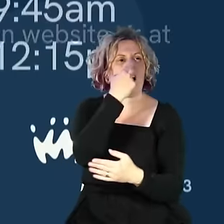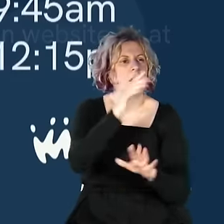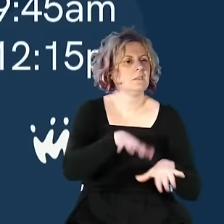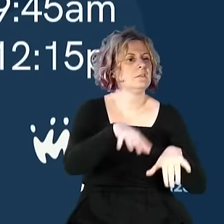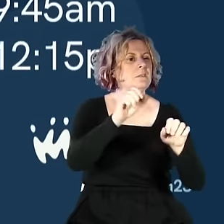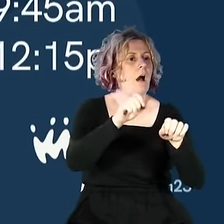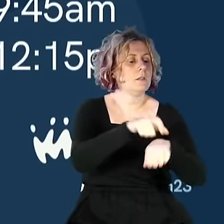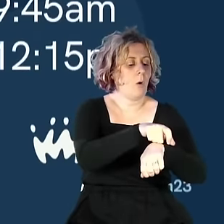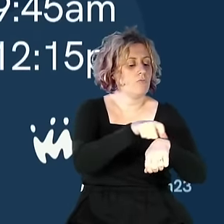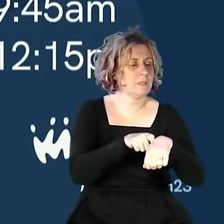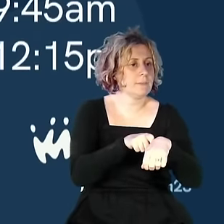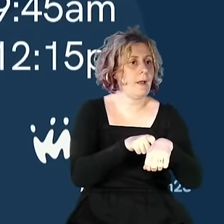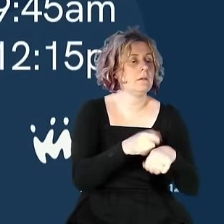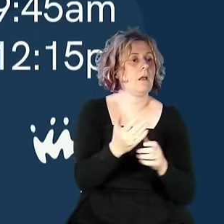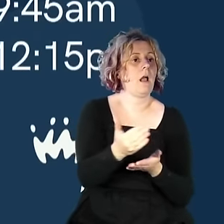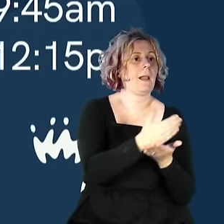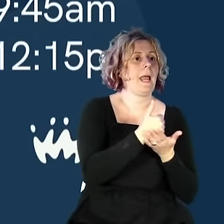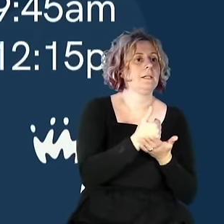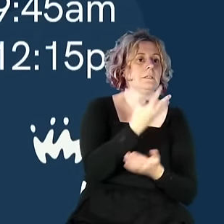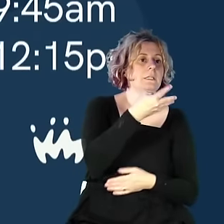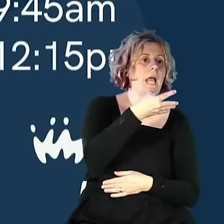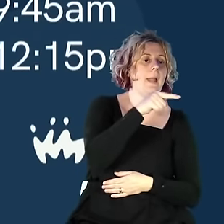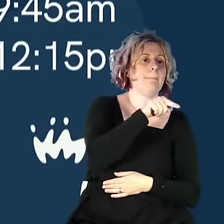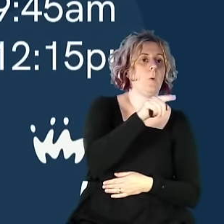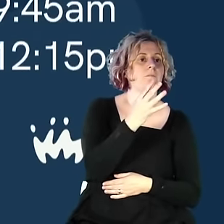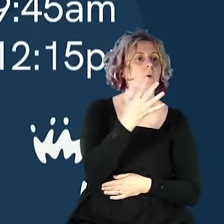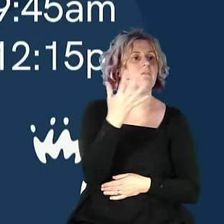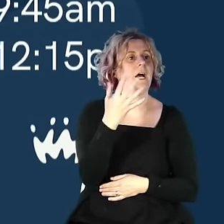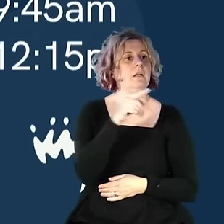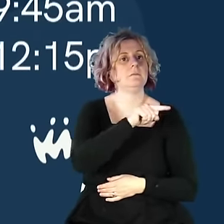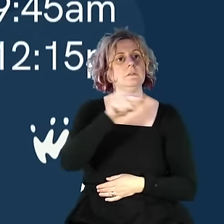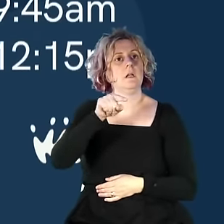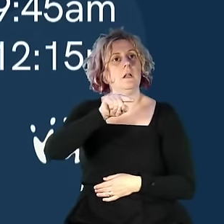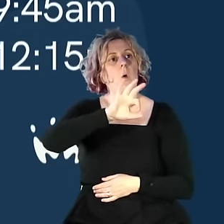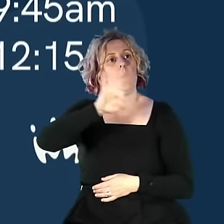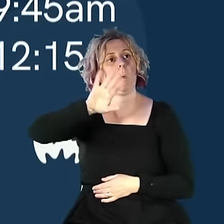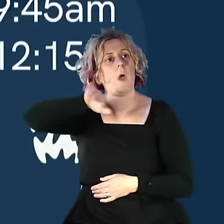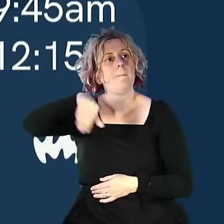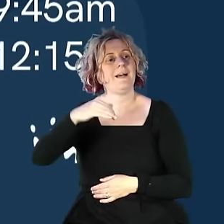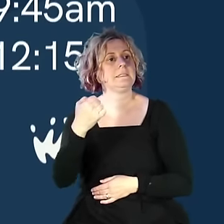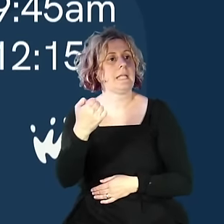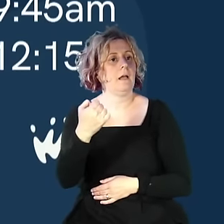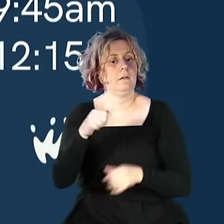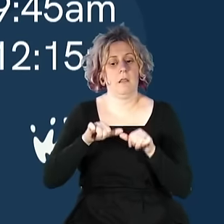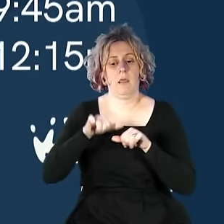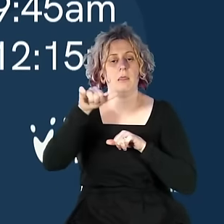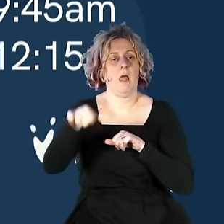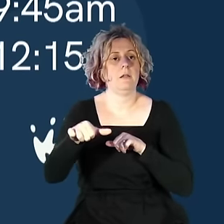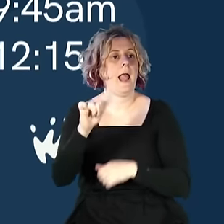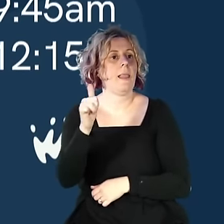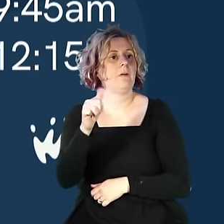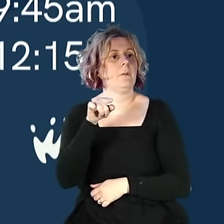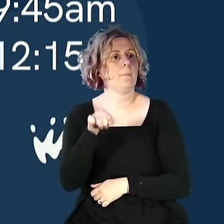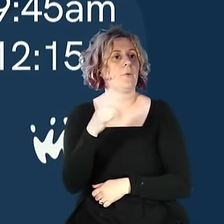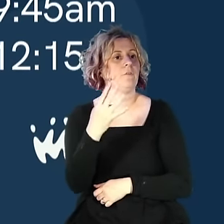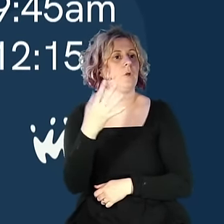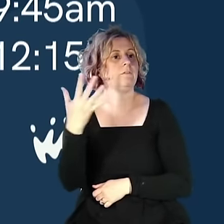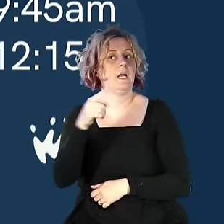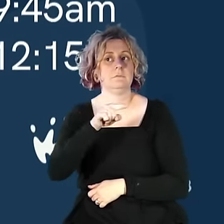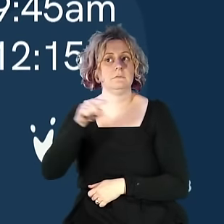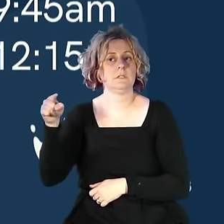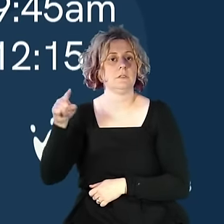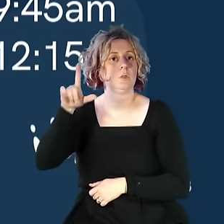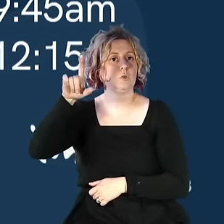9:45 a.m. Till 10:15, and then after the all-age service from 11:45 until 12:15 p.m.